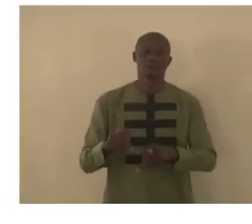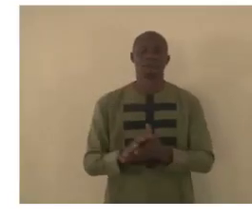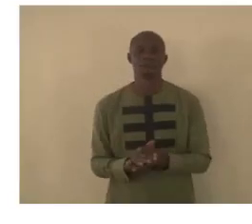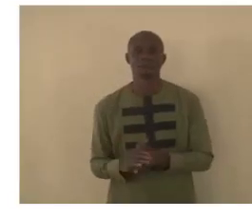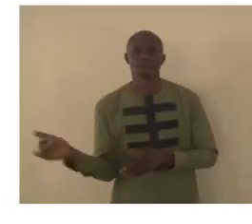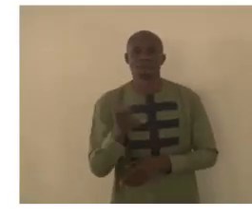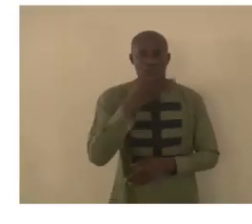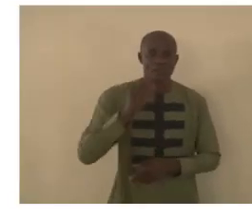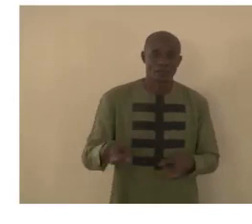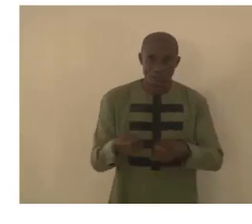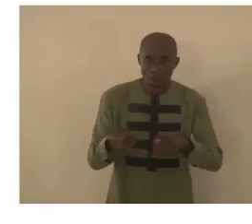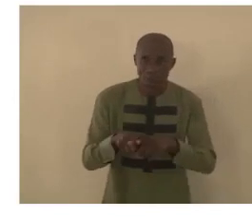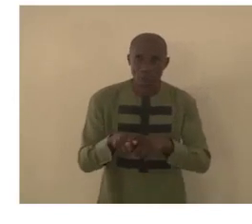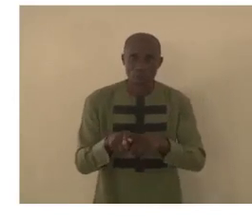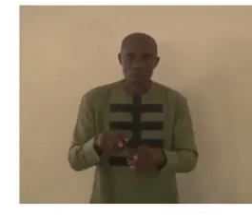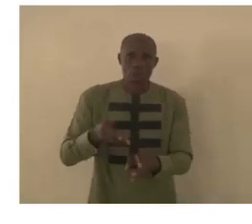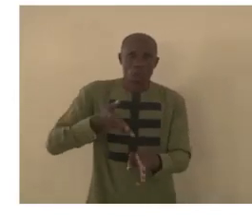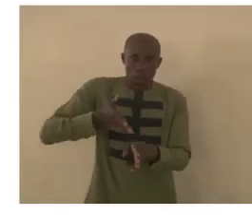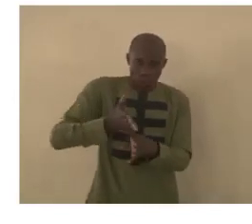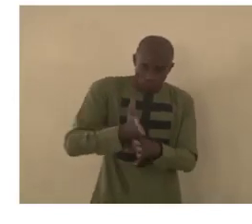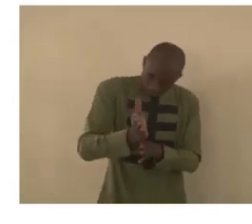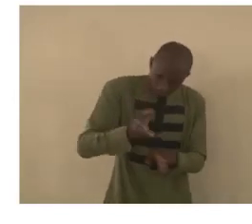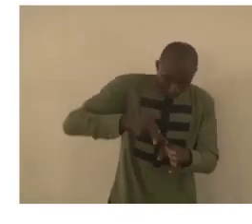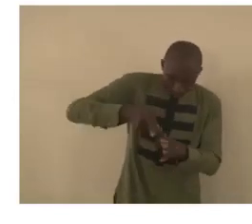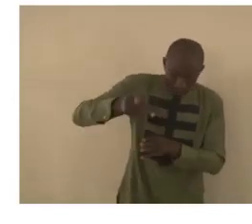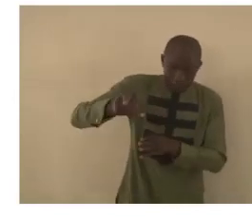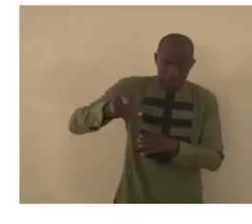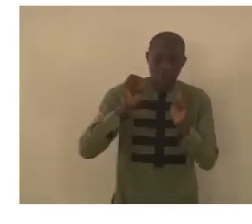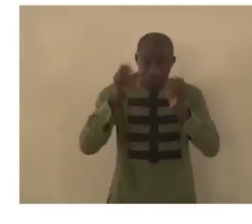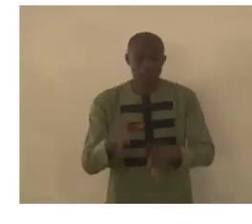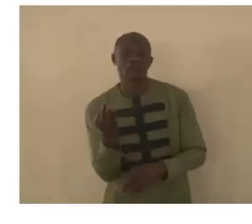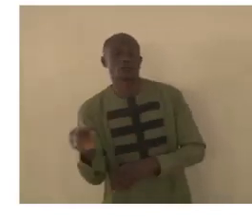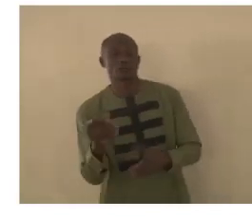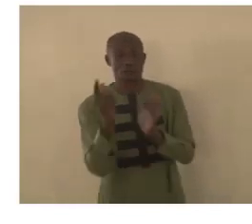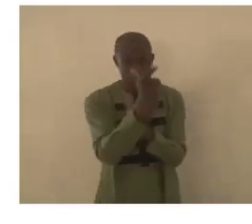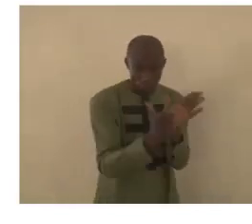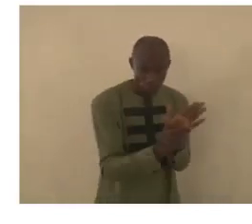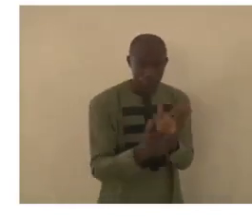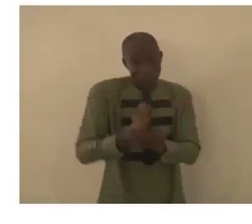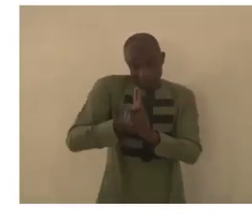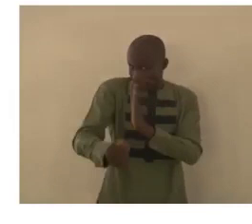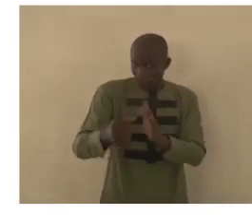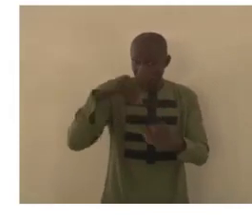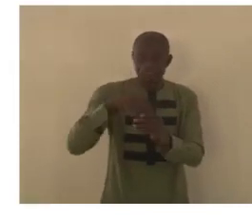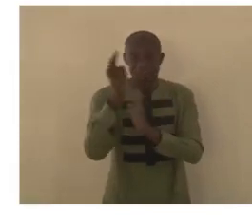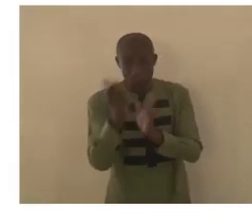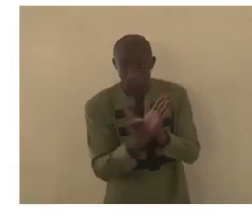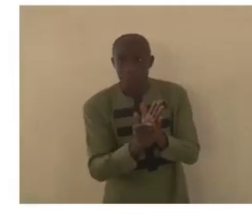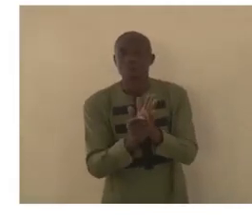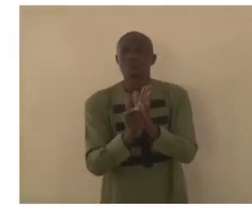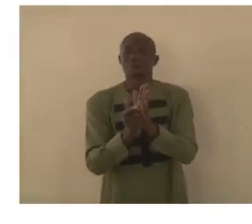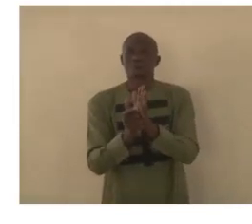people. They were also the professional teachers of the law. They were experts in the law, that is the